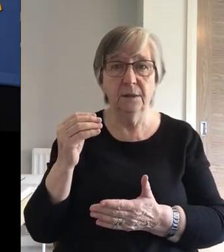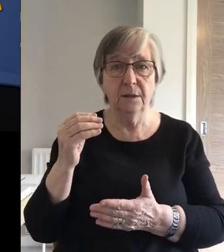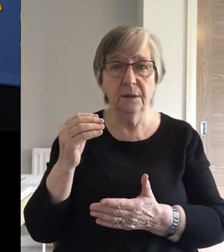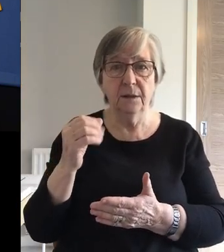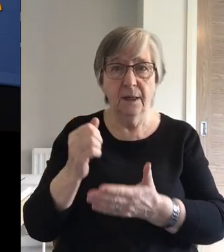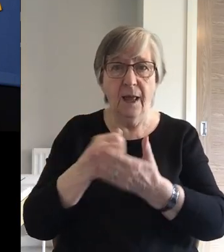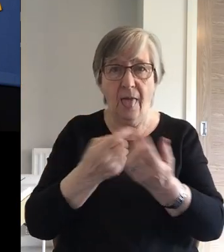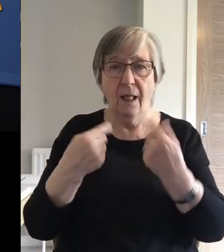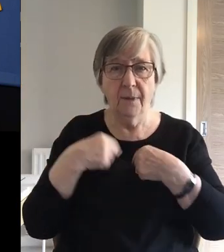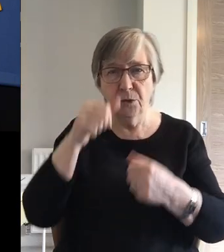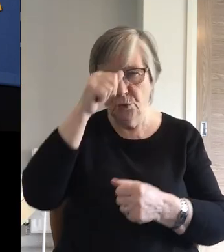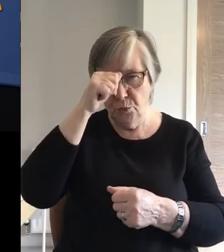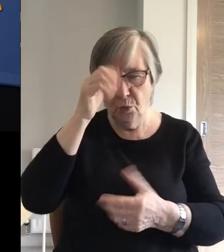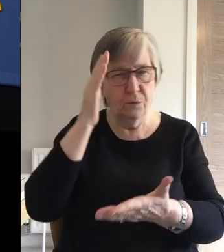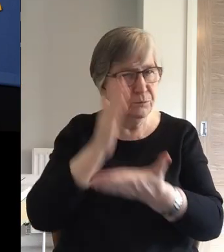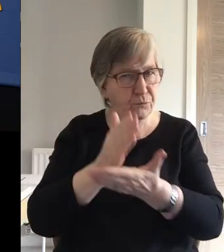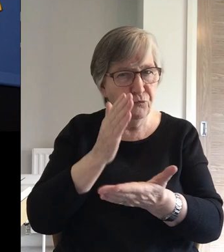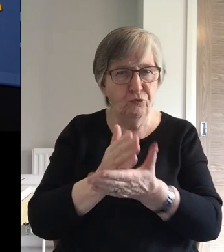assure us of peace with you.